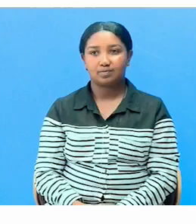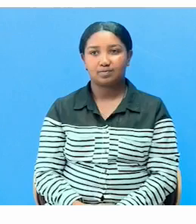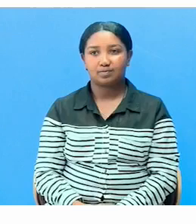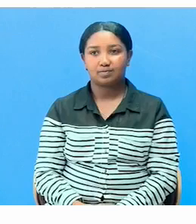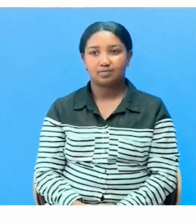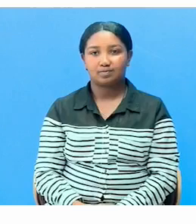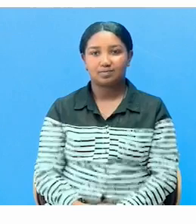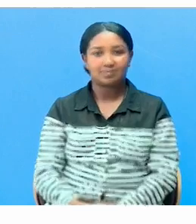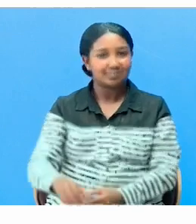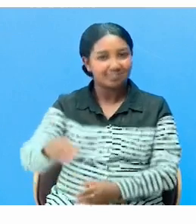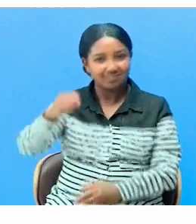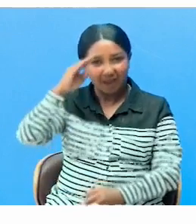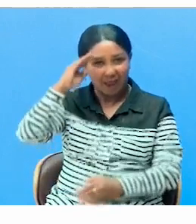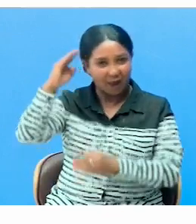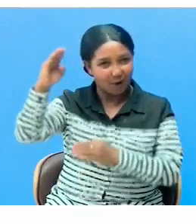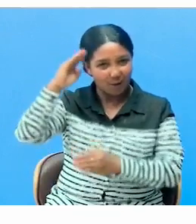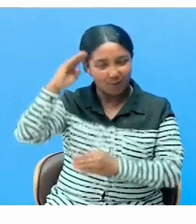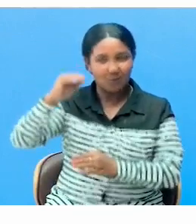Hello,